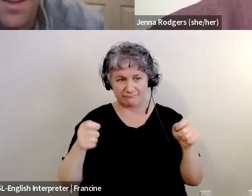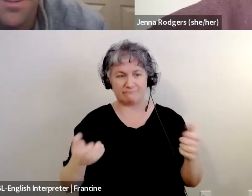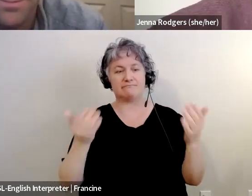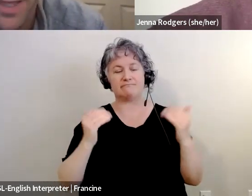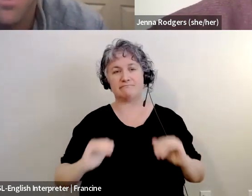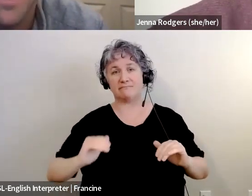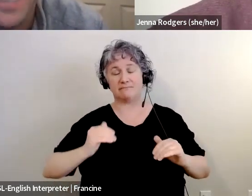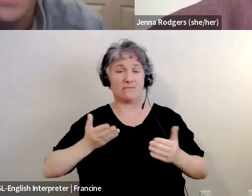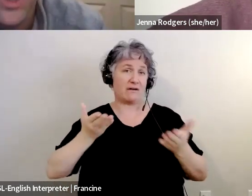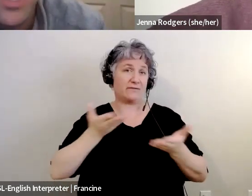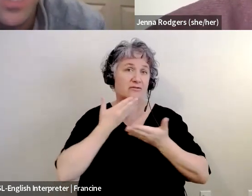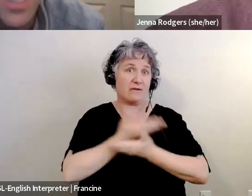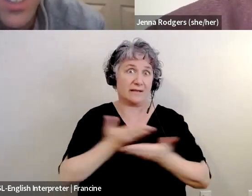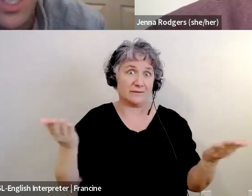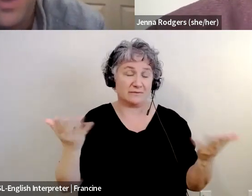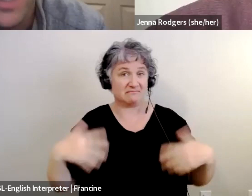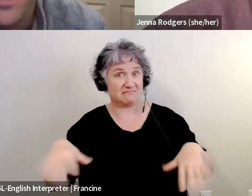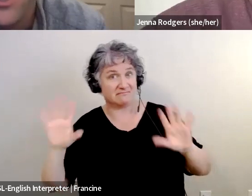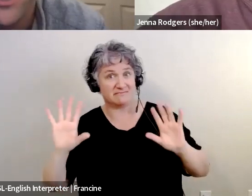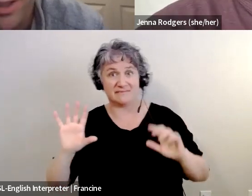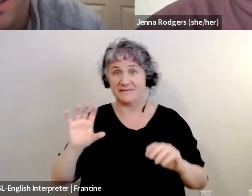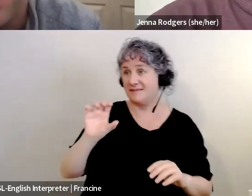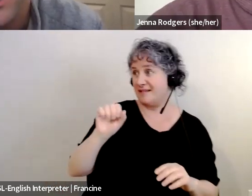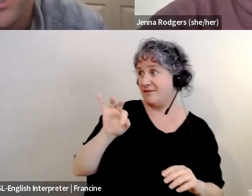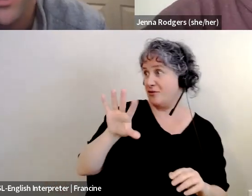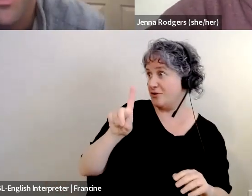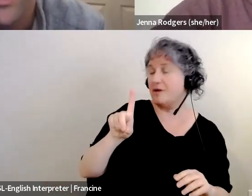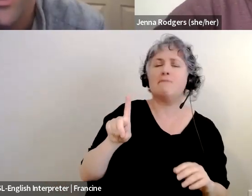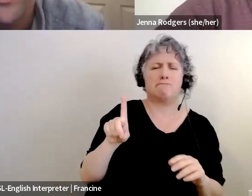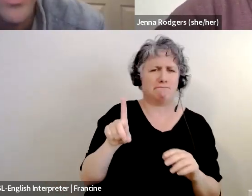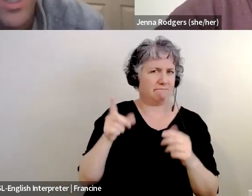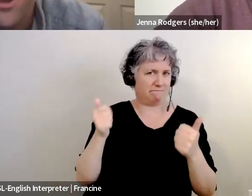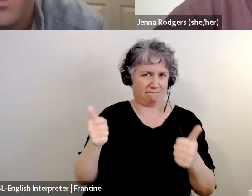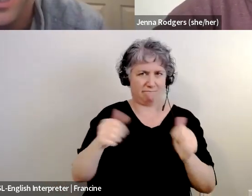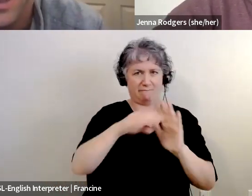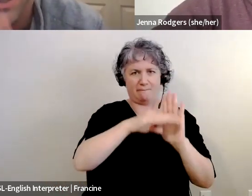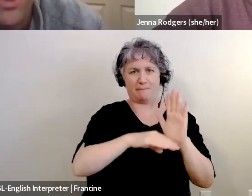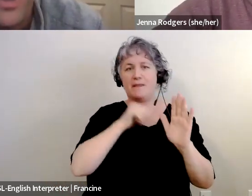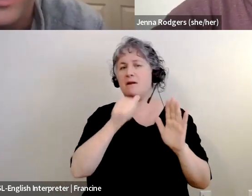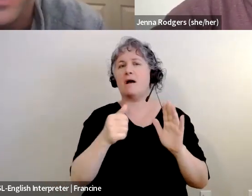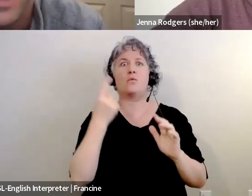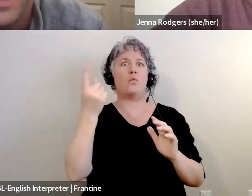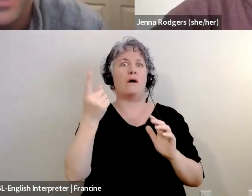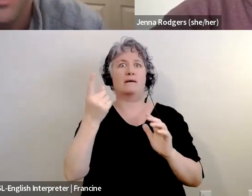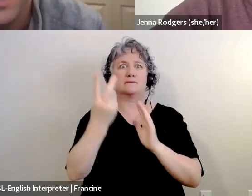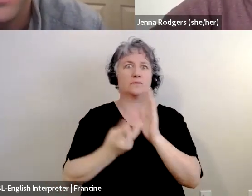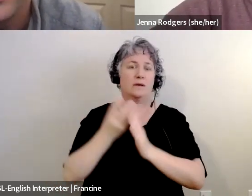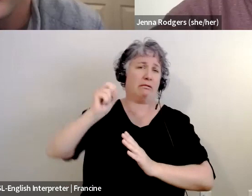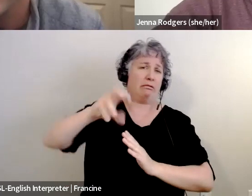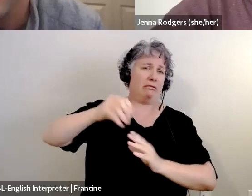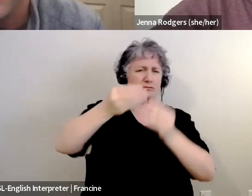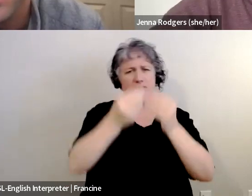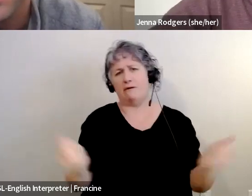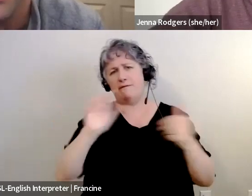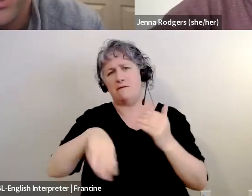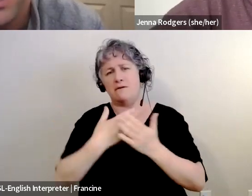Yeah. That's it. So this is, again, it's not a Band-Aid solution. So this is very much a starting point, what we can cover in 2 hours, but it's not a